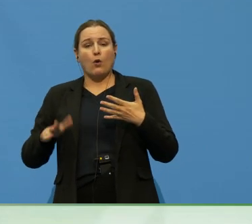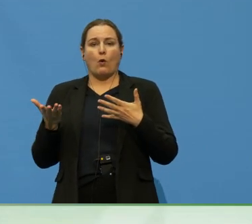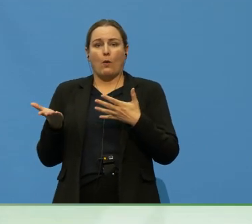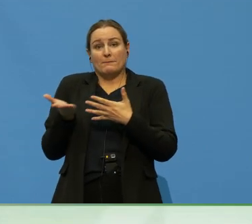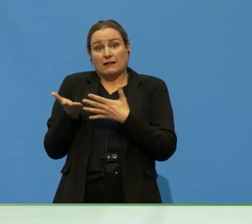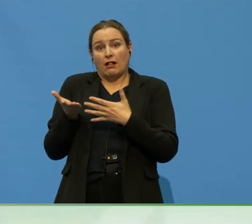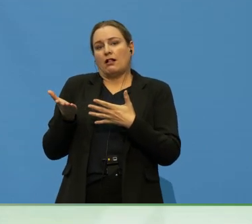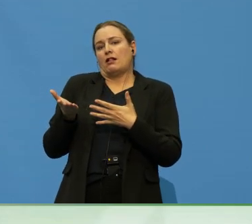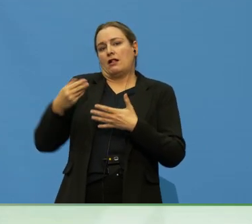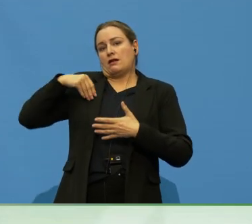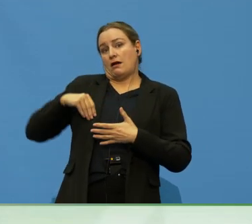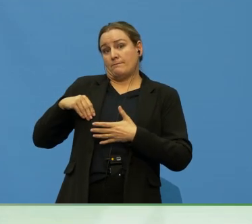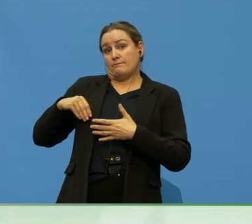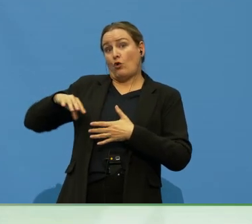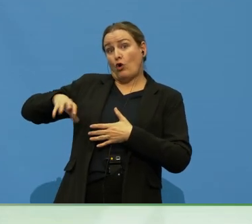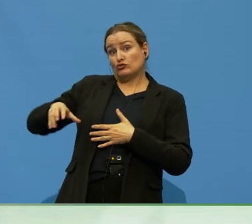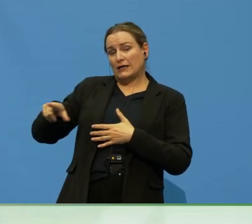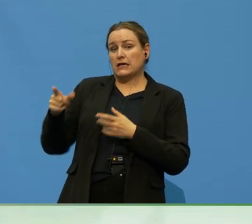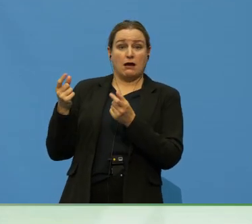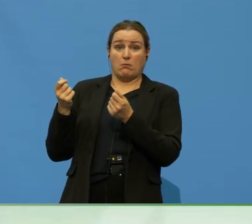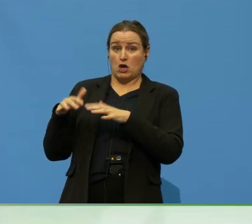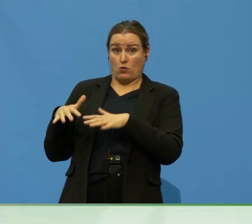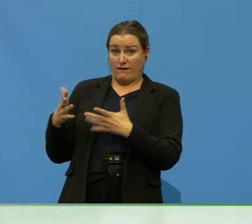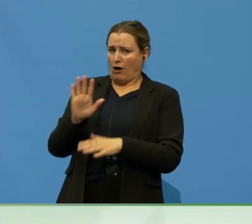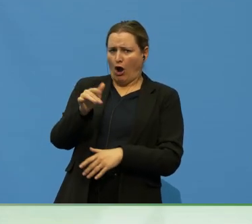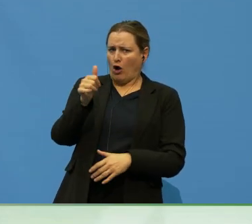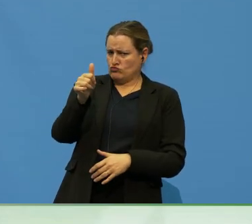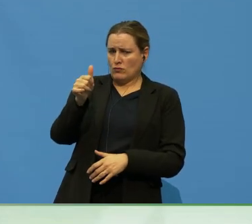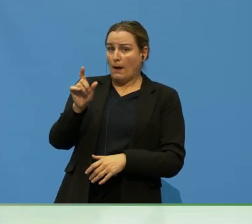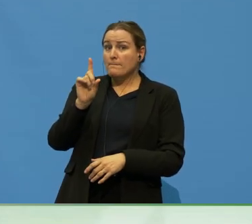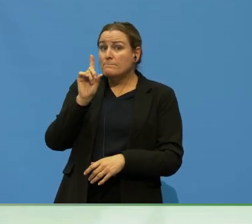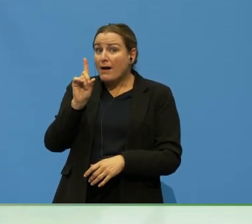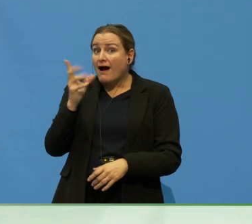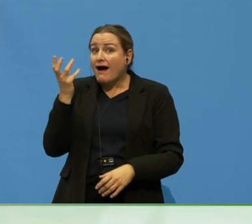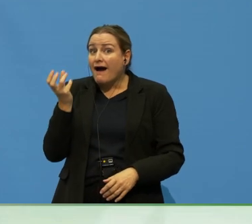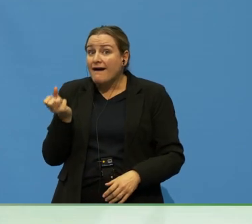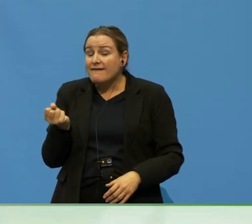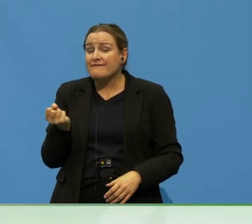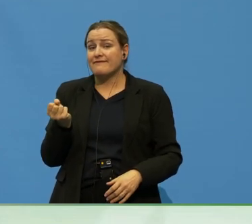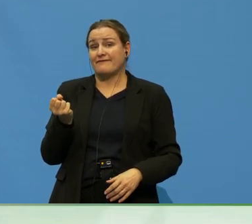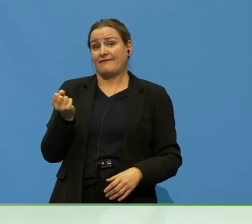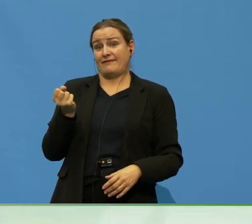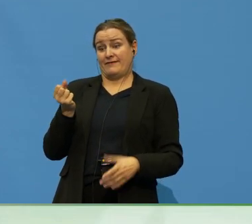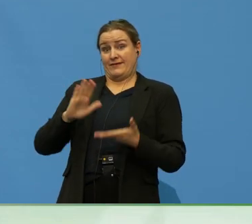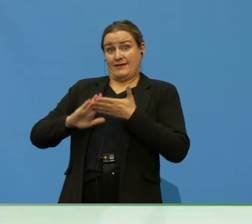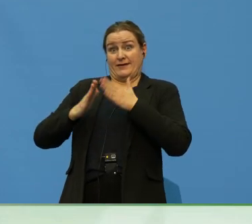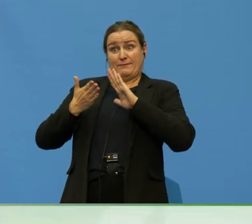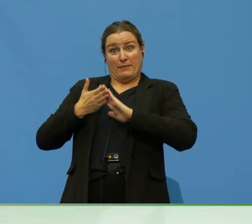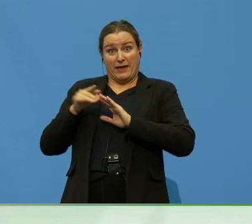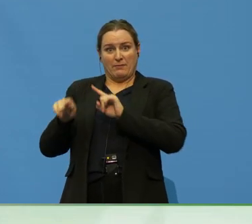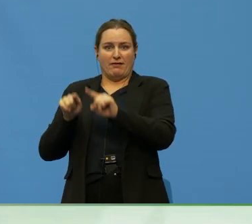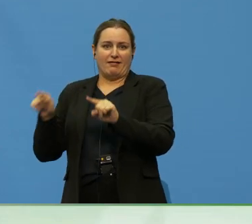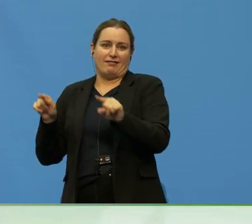in wealth, they make up for in the incredible people resource that they